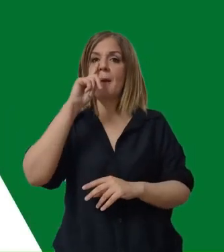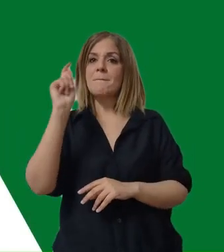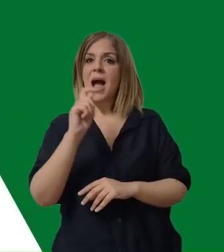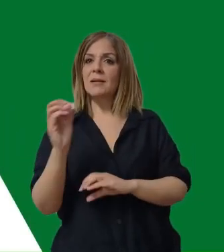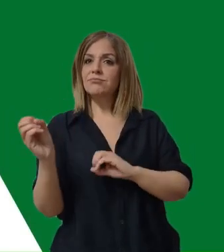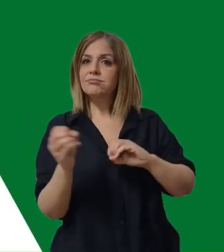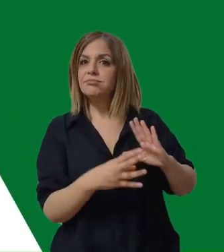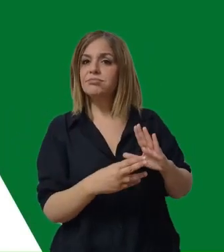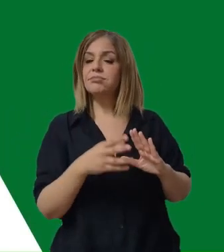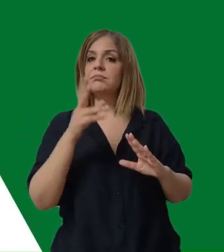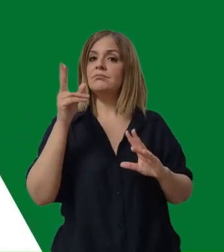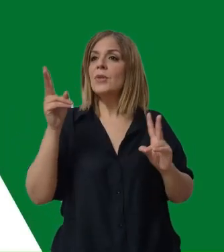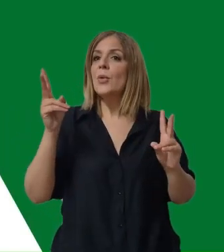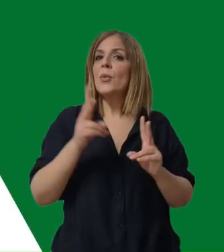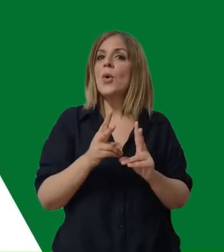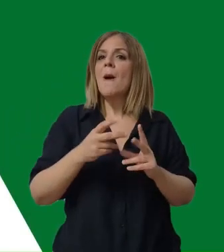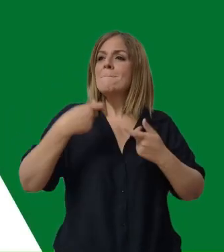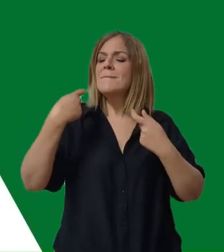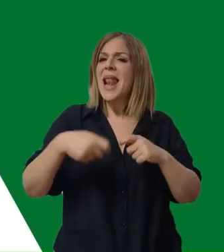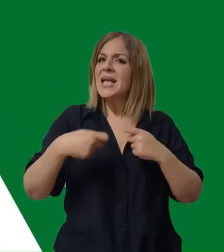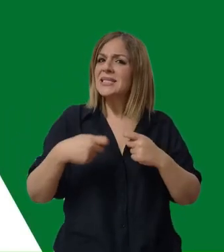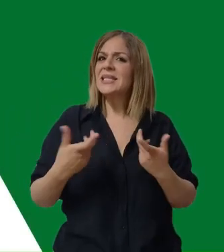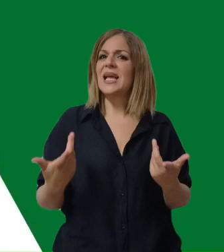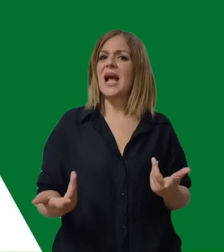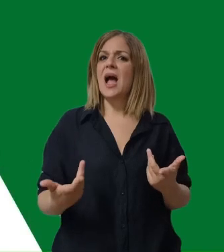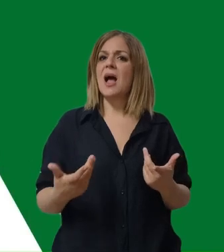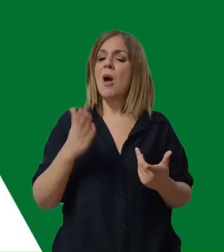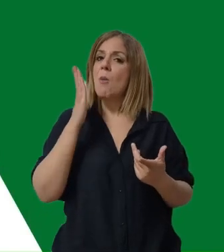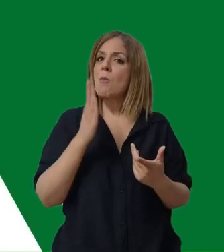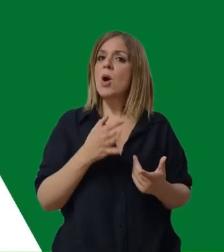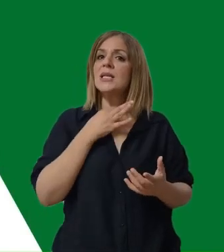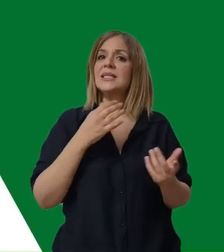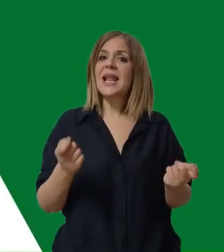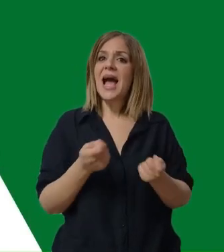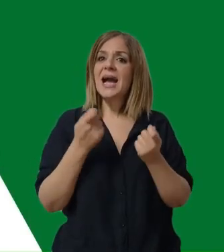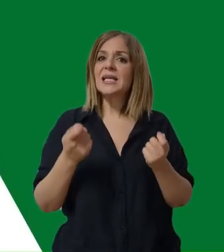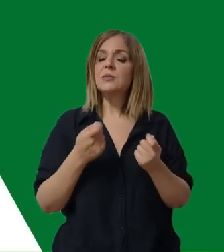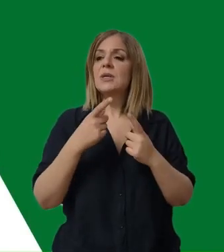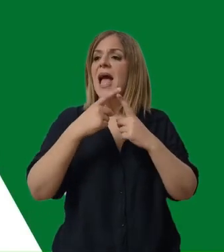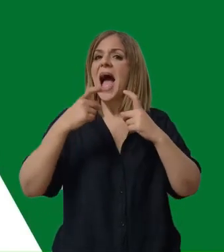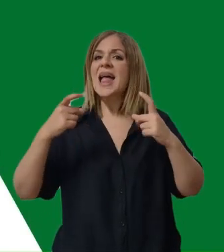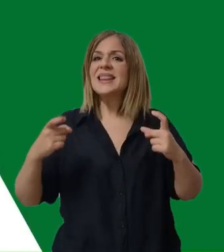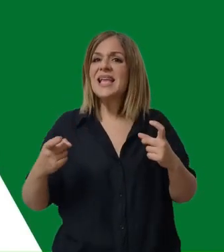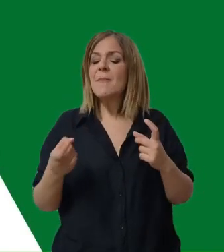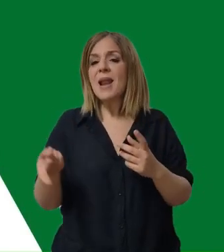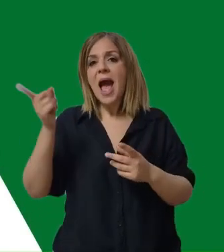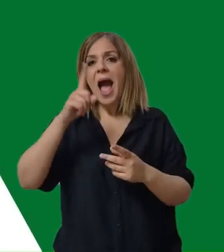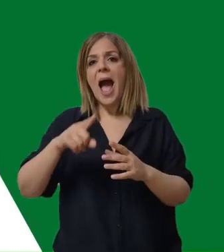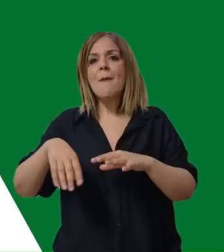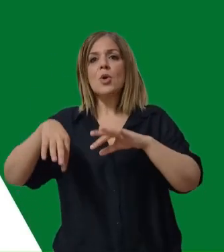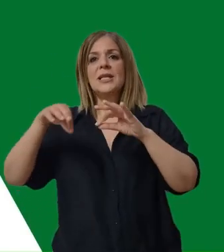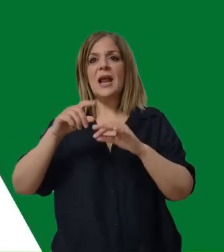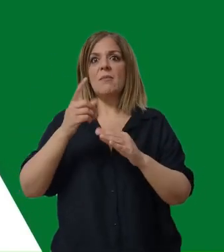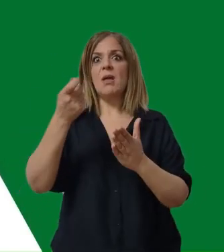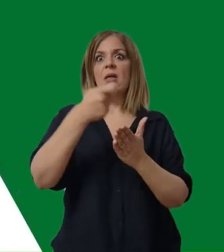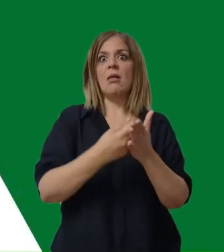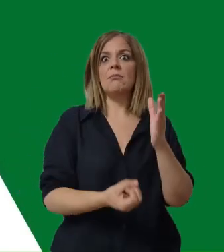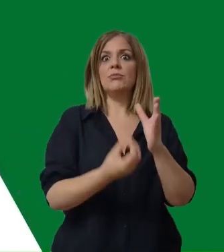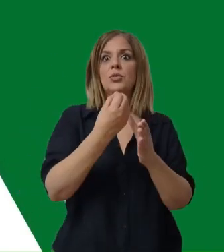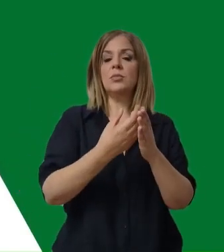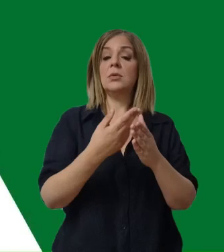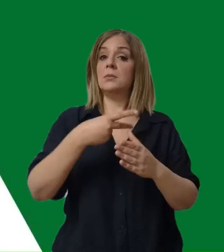can reduce single-use plastic. We can reuse some of our items rather than buying new. We can